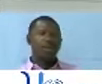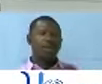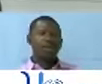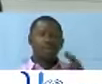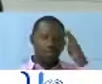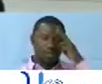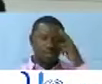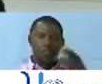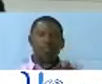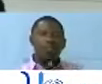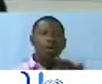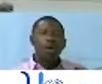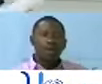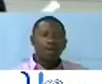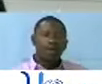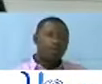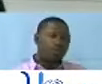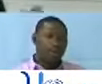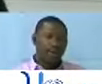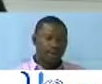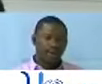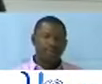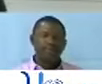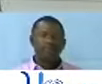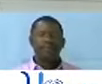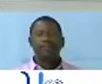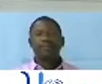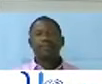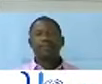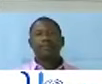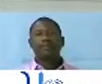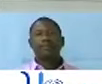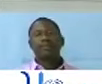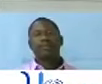bi pour mu bayyi. So I guess later on you can